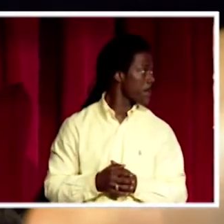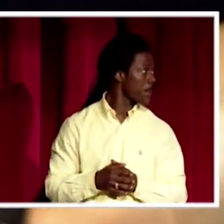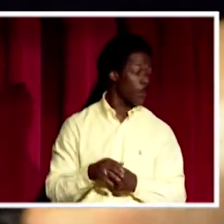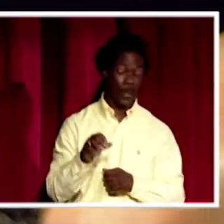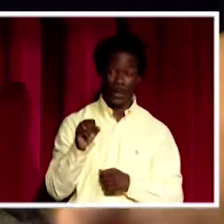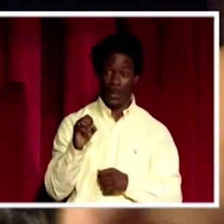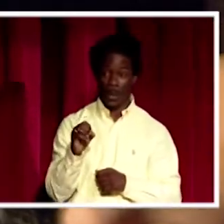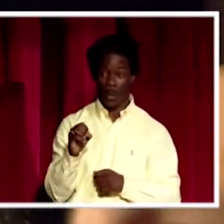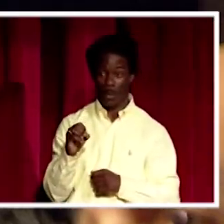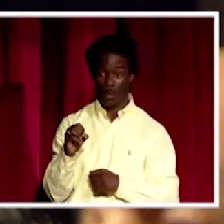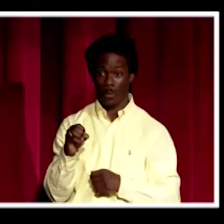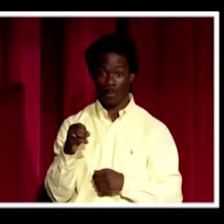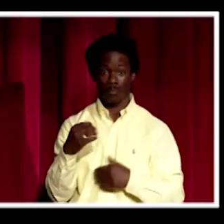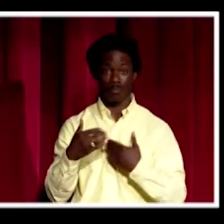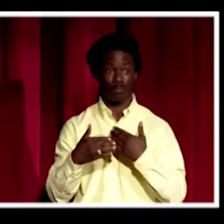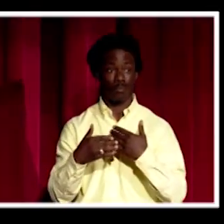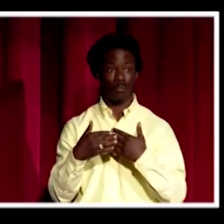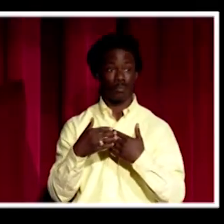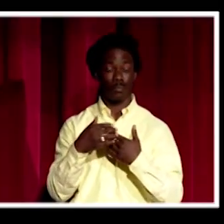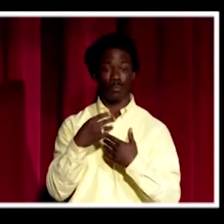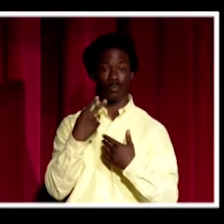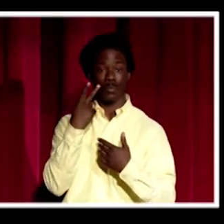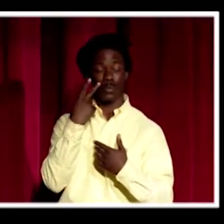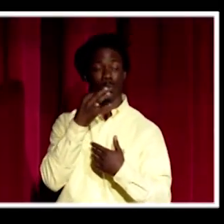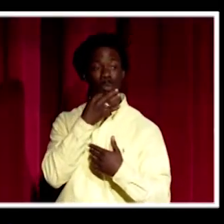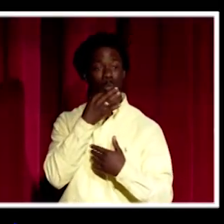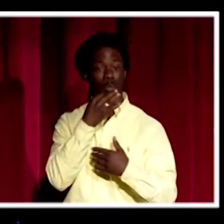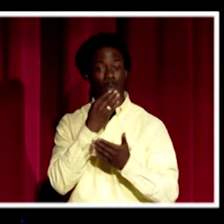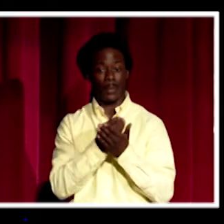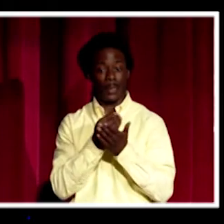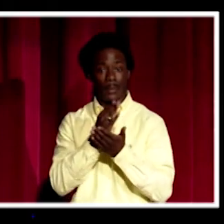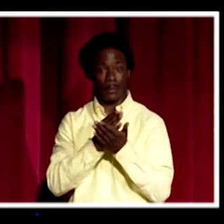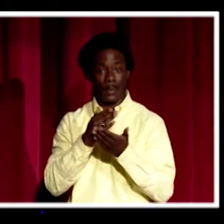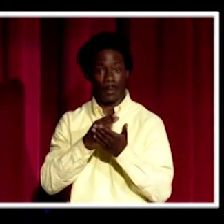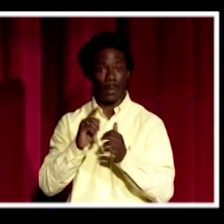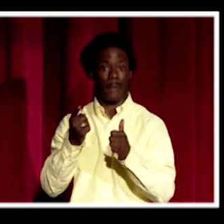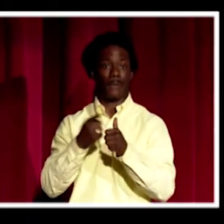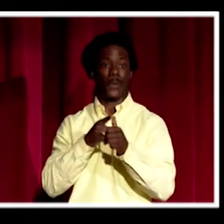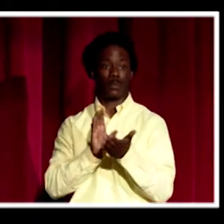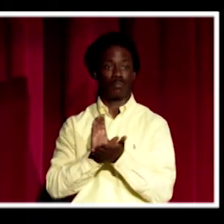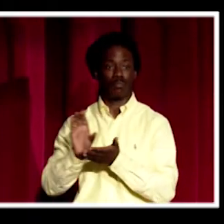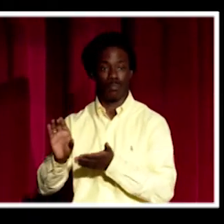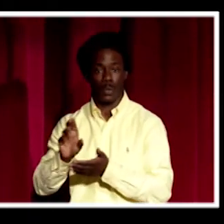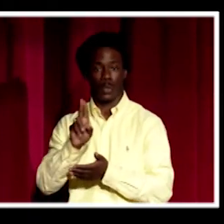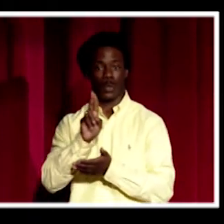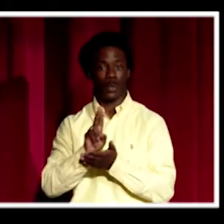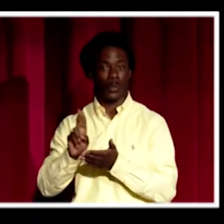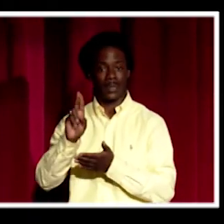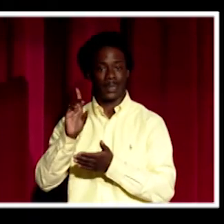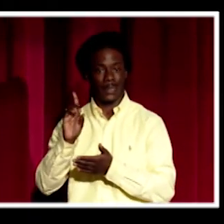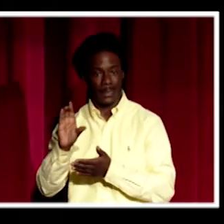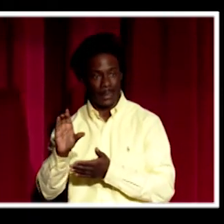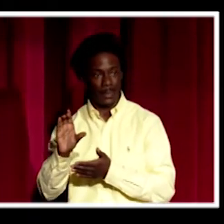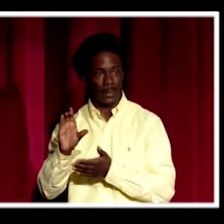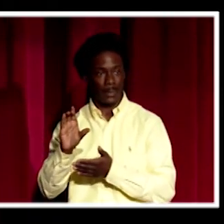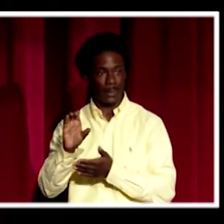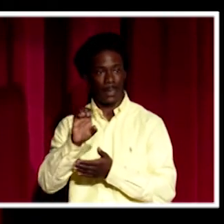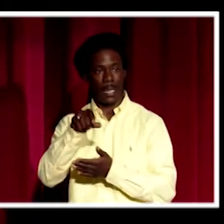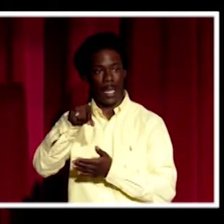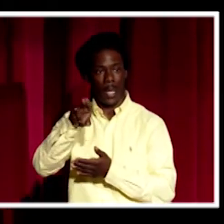So in the upcoming budget, we are making our first installment in the UDC